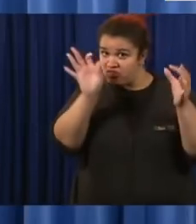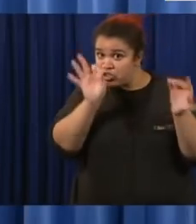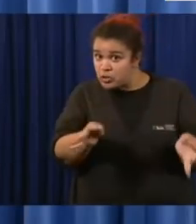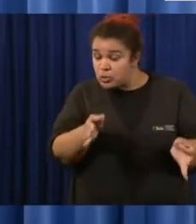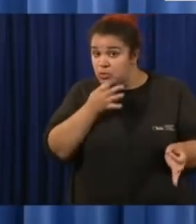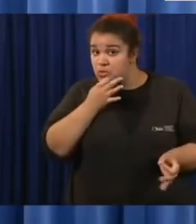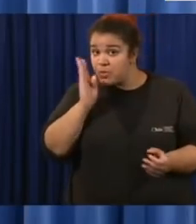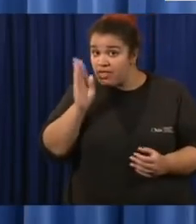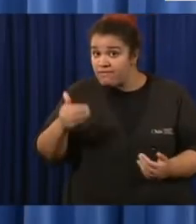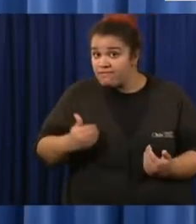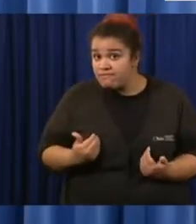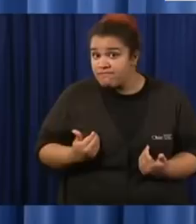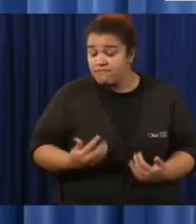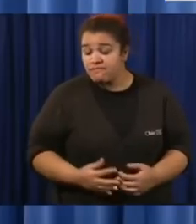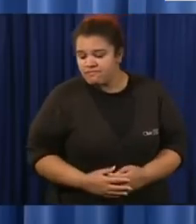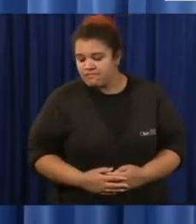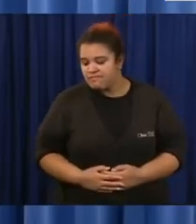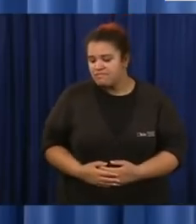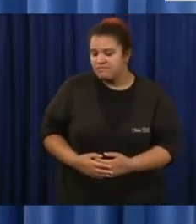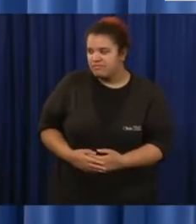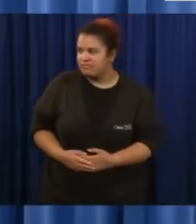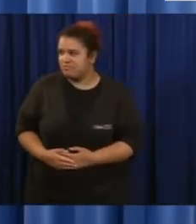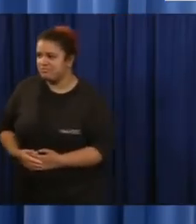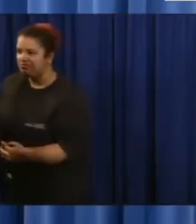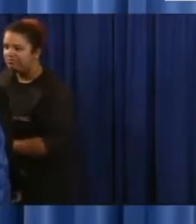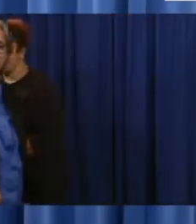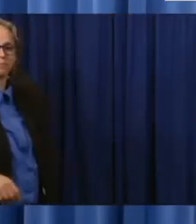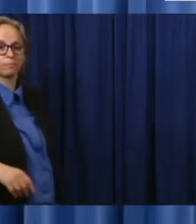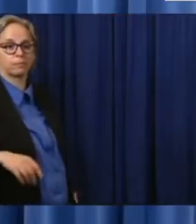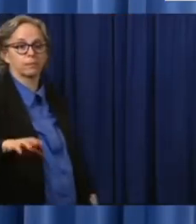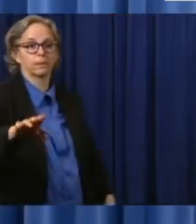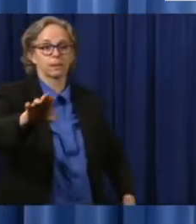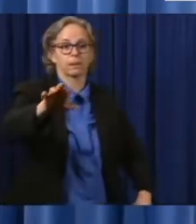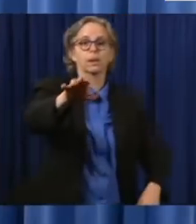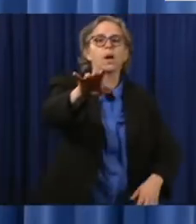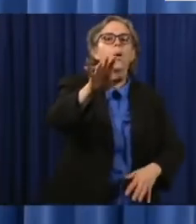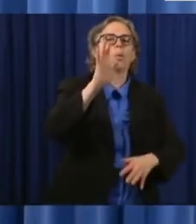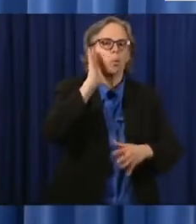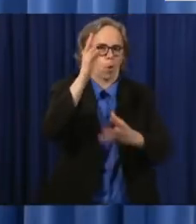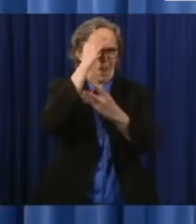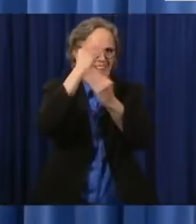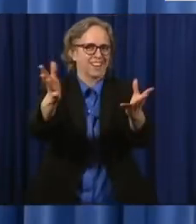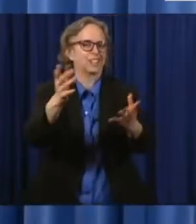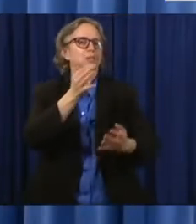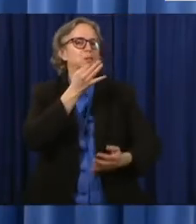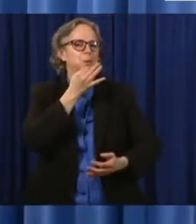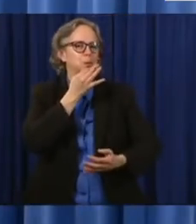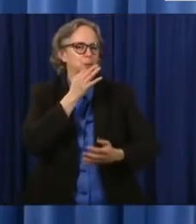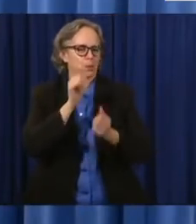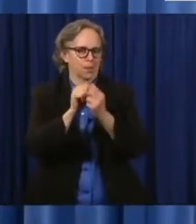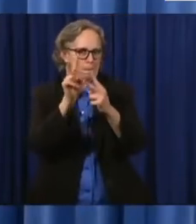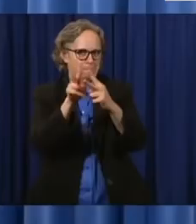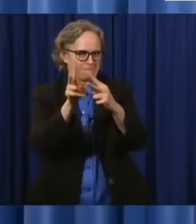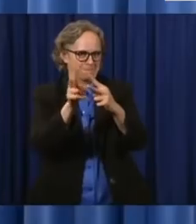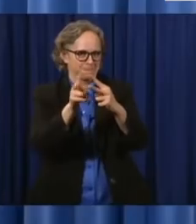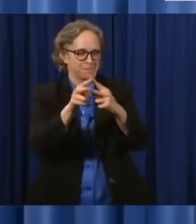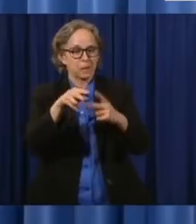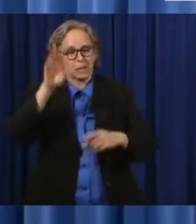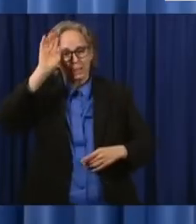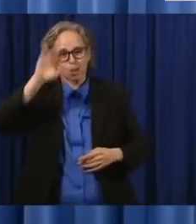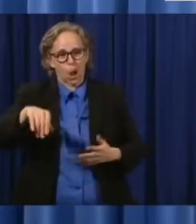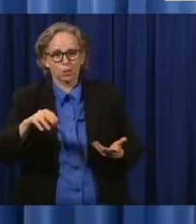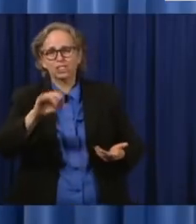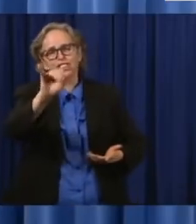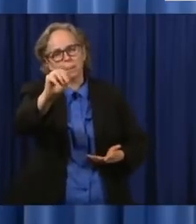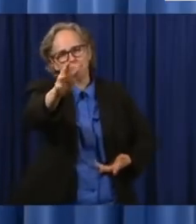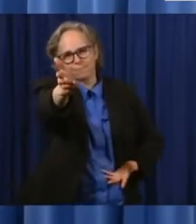We'll have something shortly on both of those, Jim. I mean, we have certainly